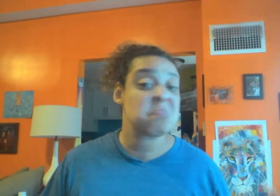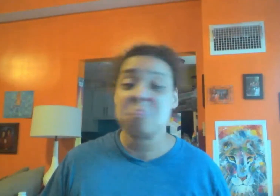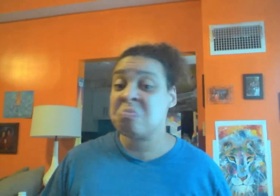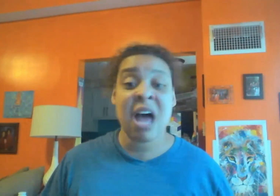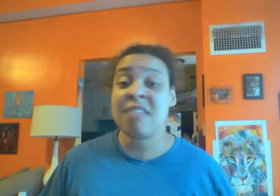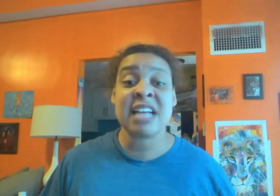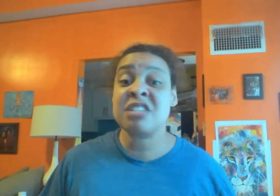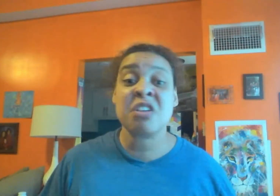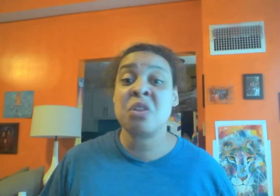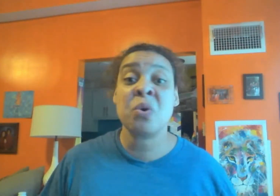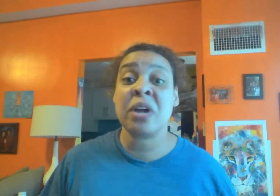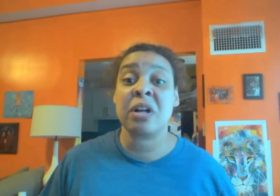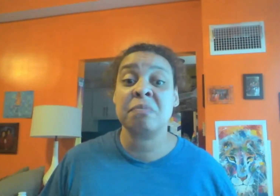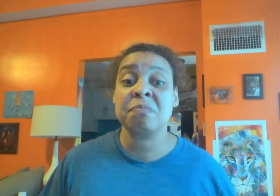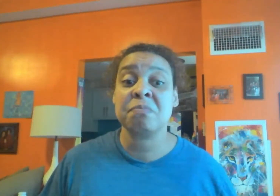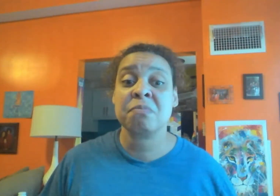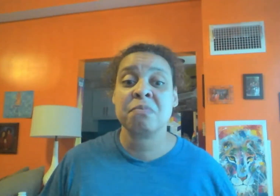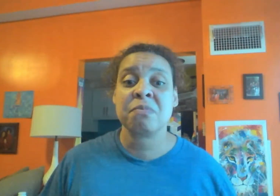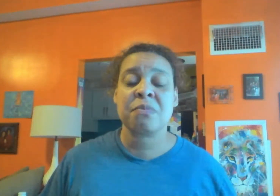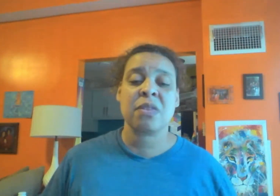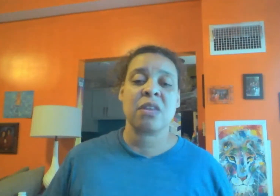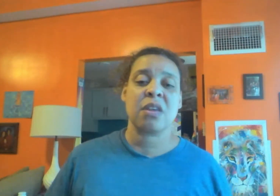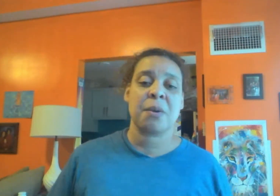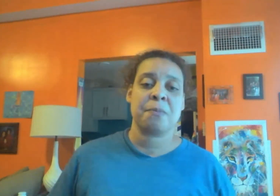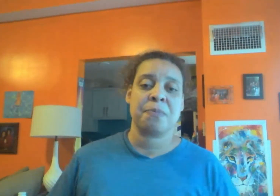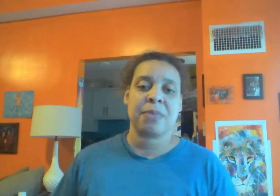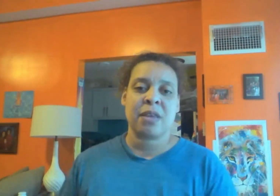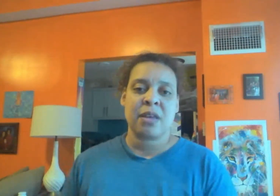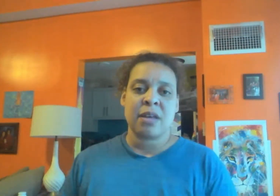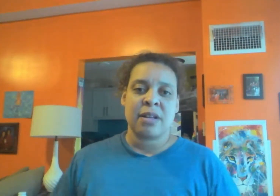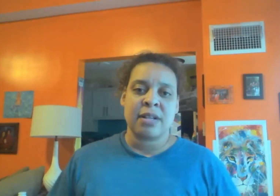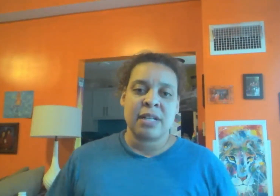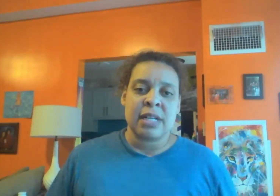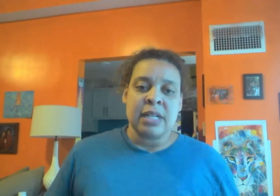rebel, not less than the loyal.